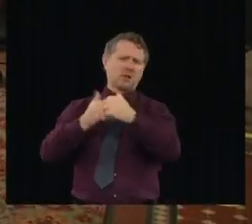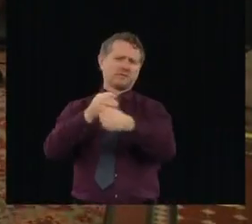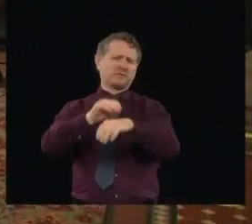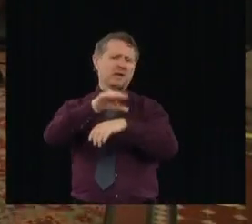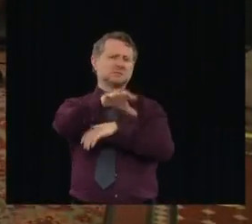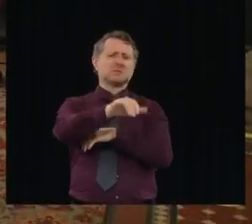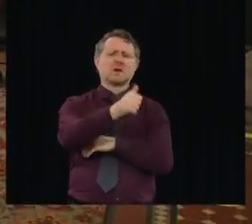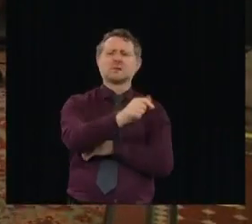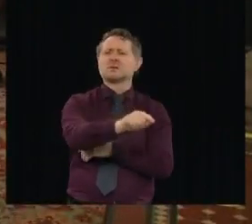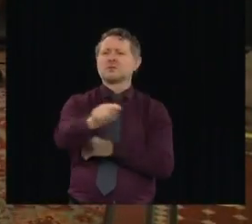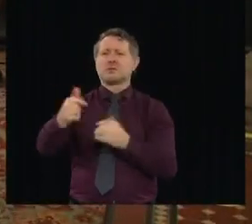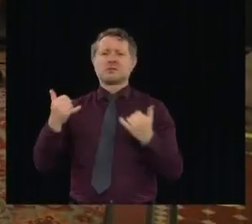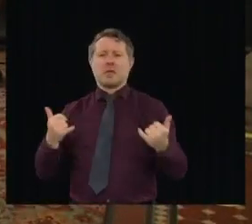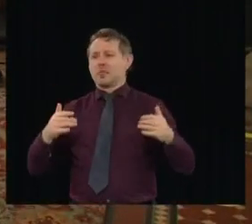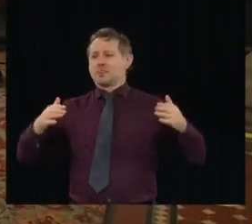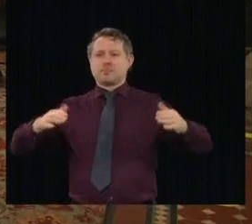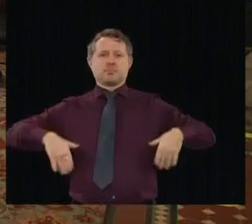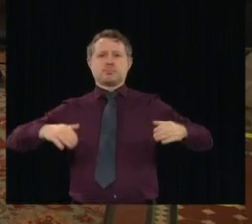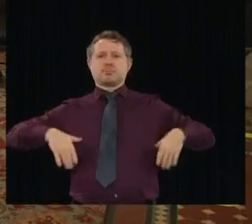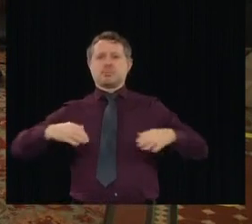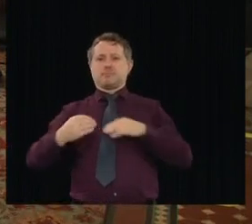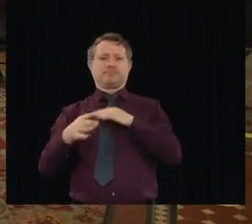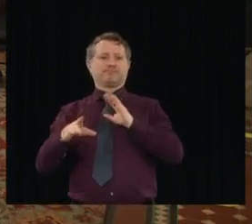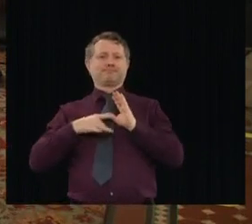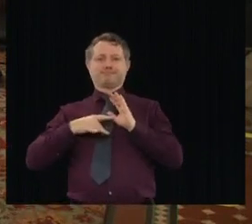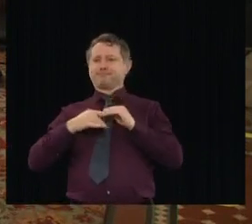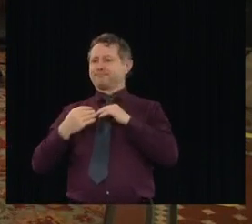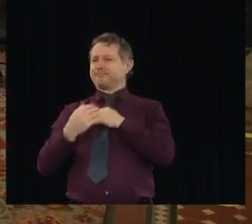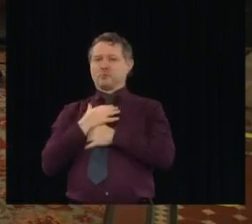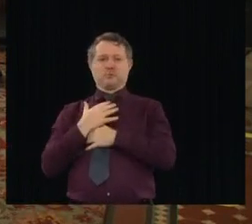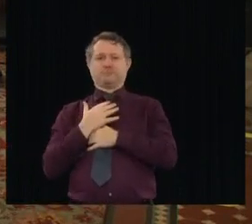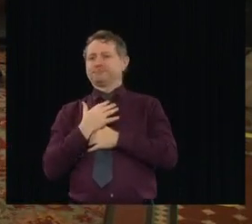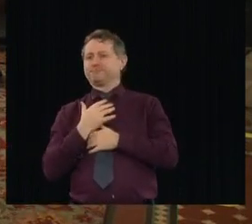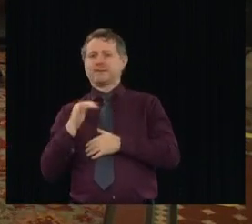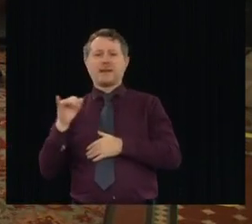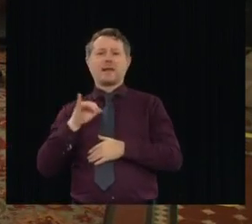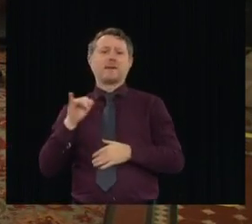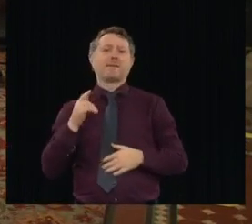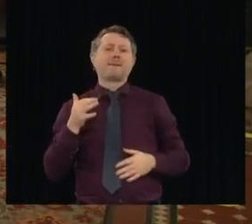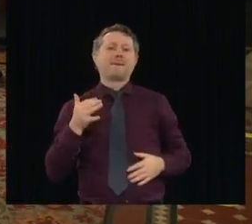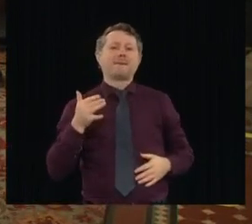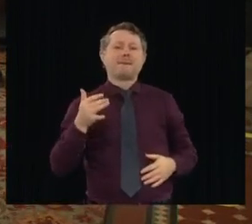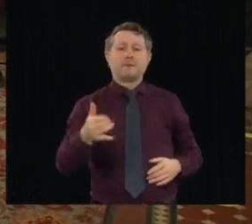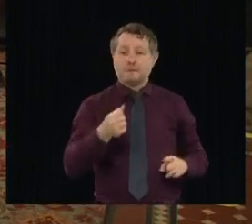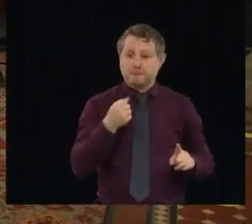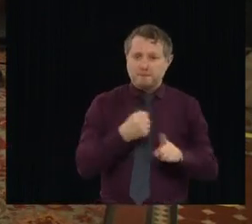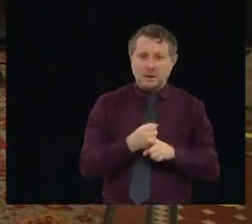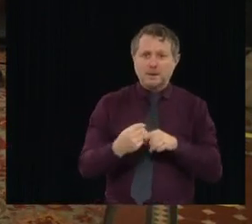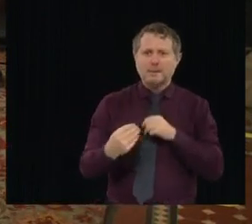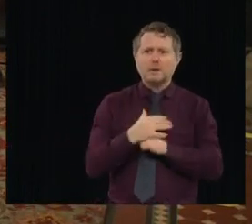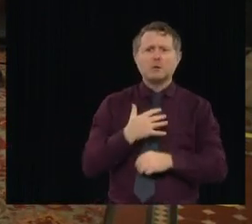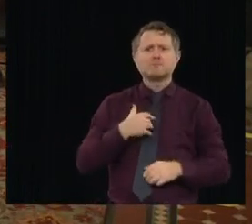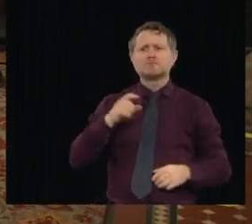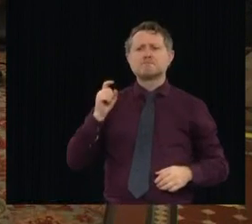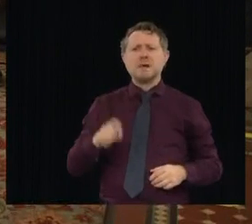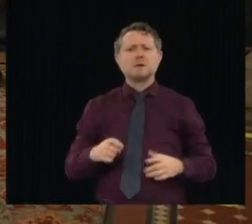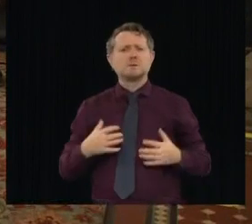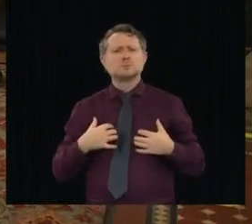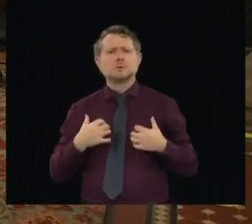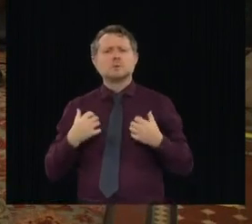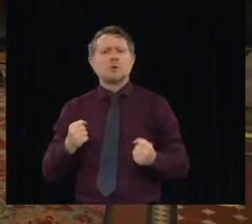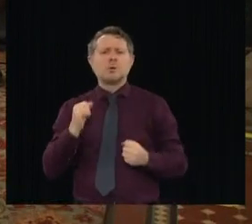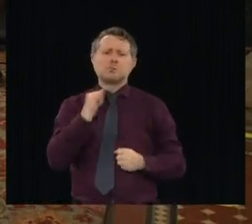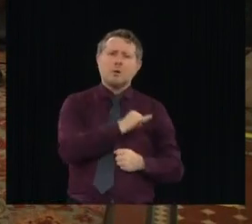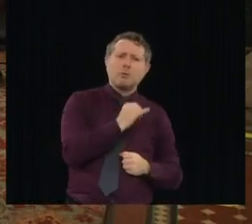currently infected but might become infected and will have to overcome the illness while at home? What sort of things that should they have going in,